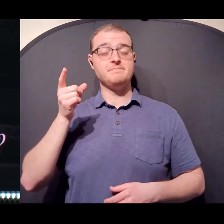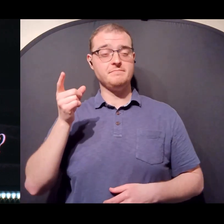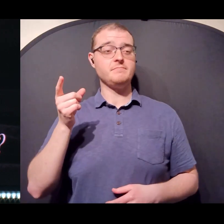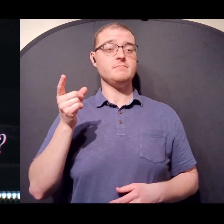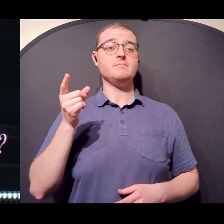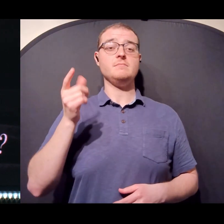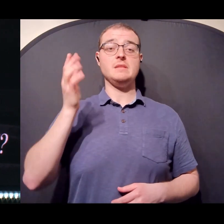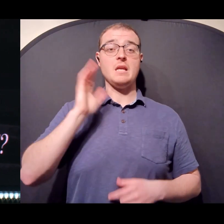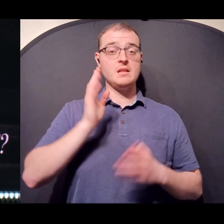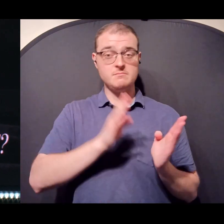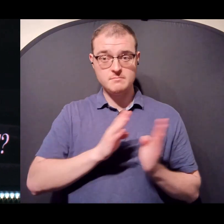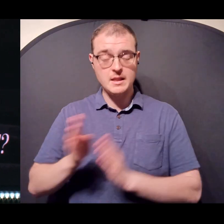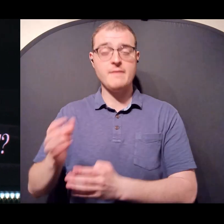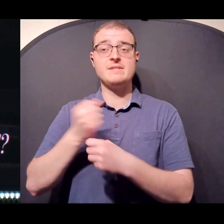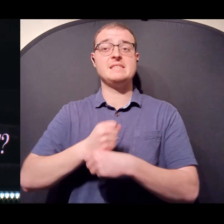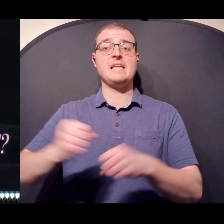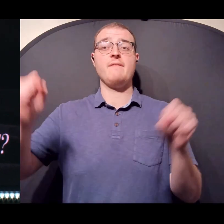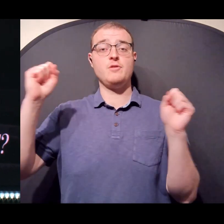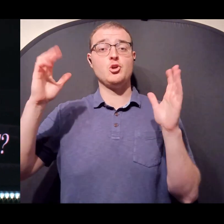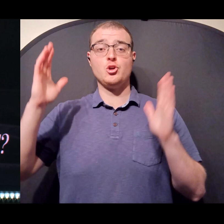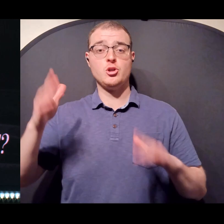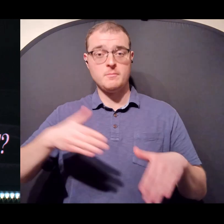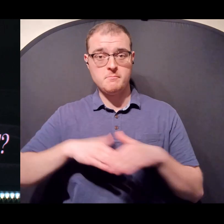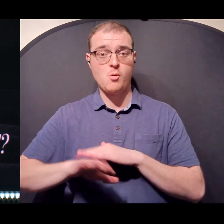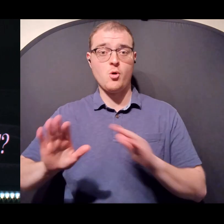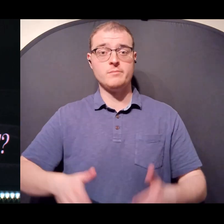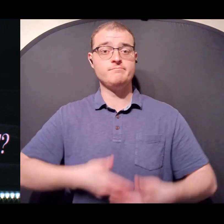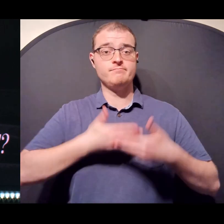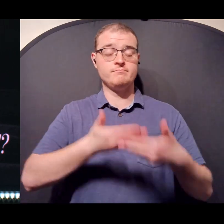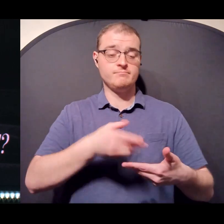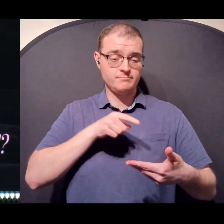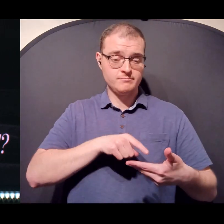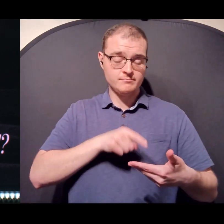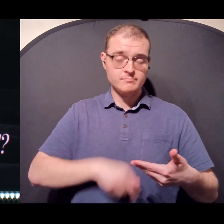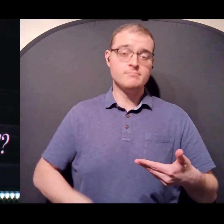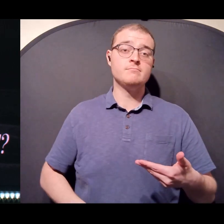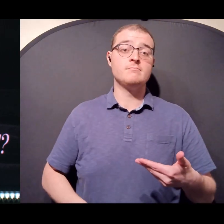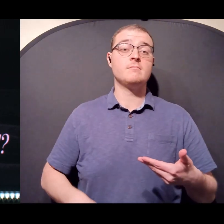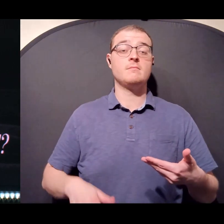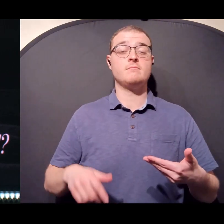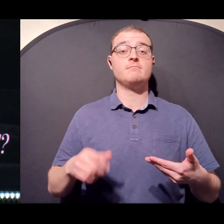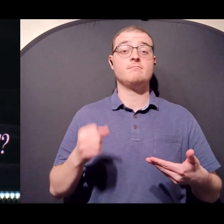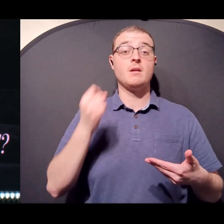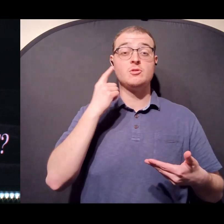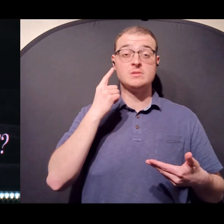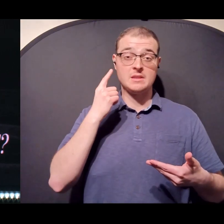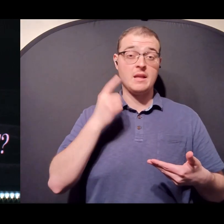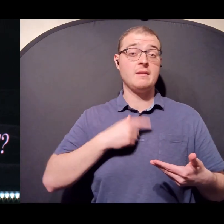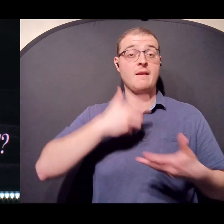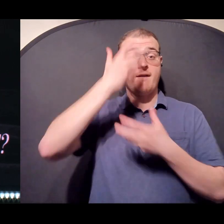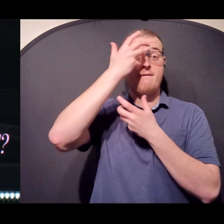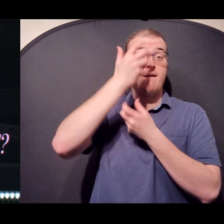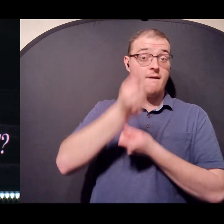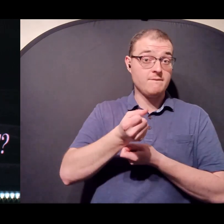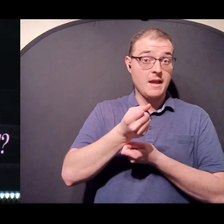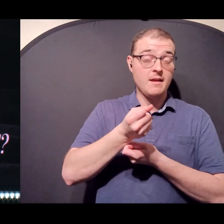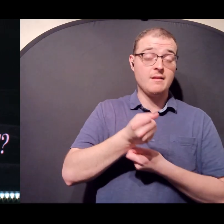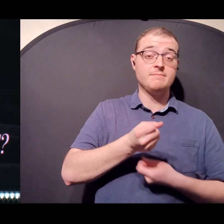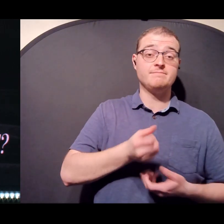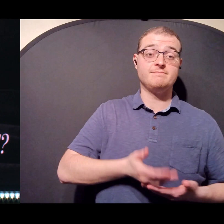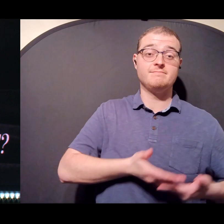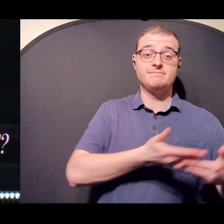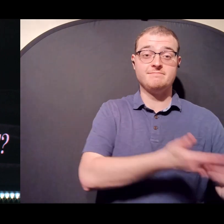to bring in the Savior of the world. And that's why a faith that hasn't been tested is a faith that can't be